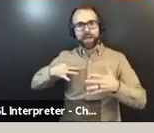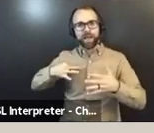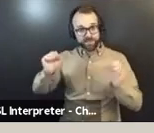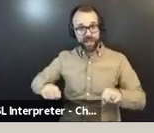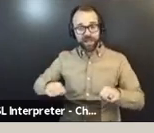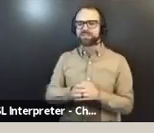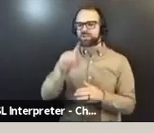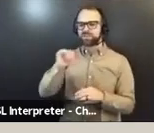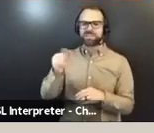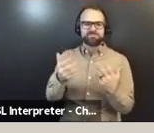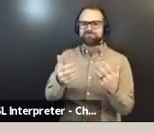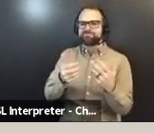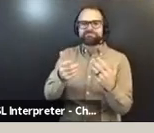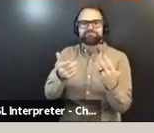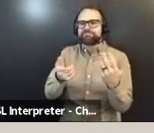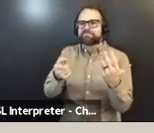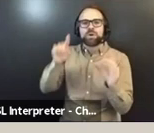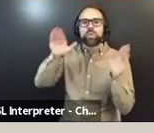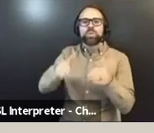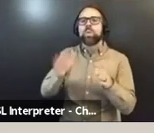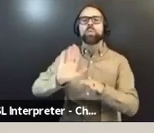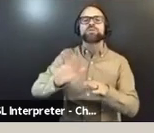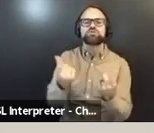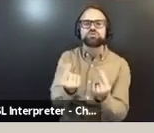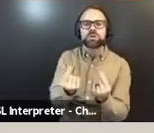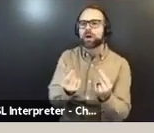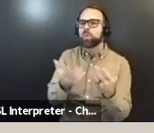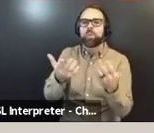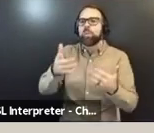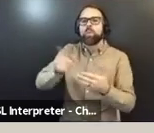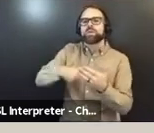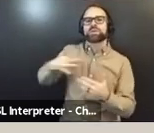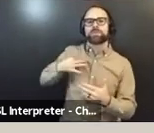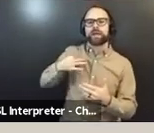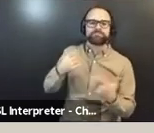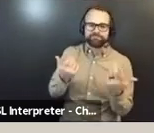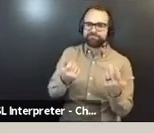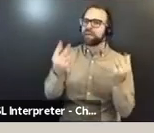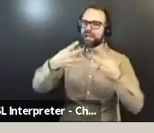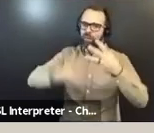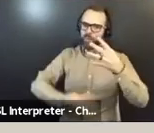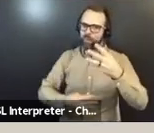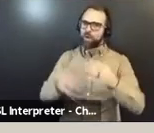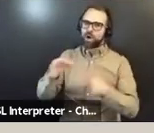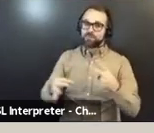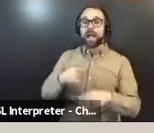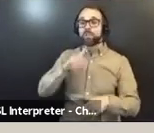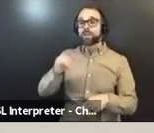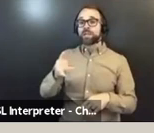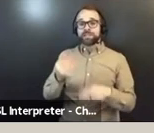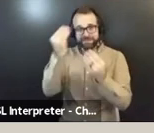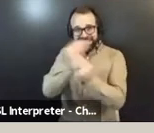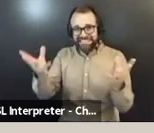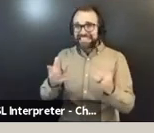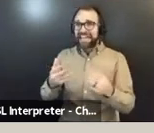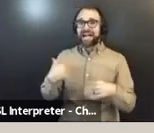really comes down to exactly what you're doing and what you can go for. Again, I've got to reiterate, I'm very well versed on many